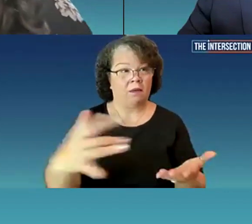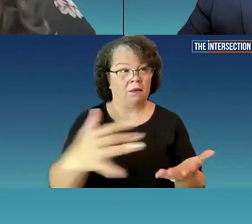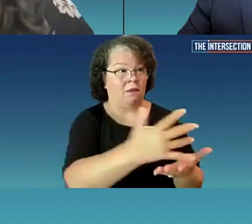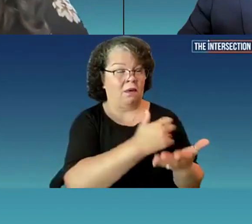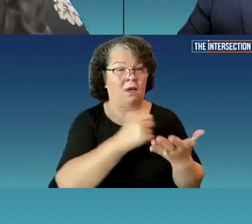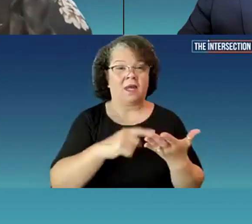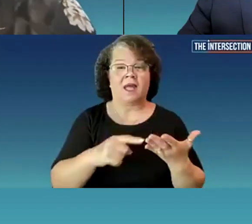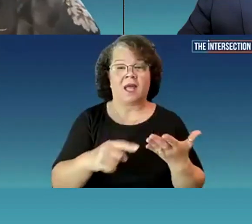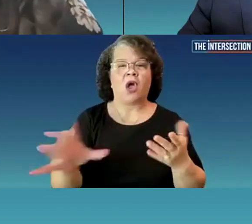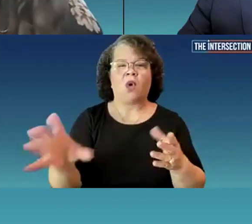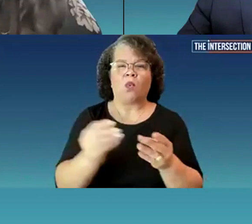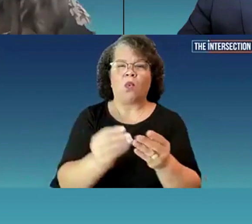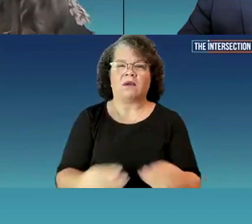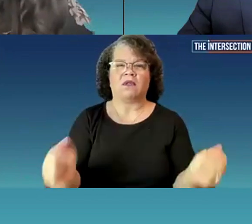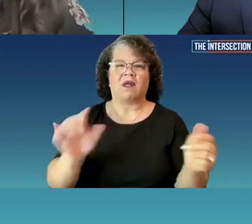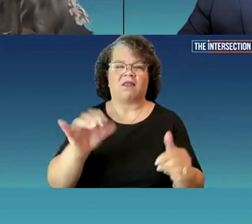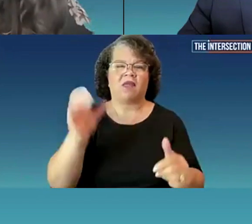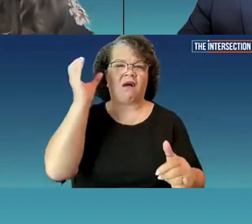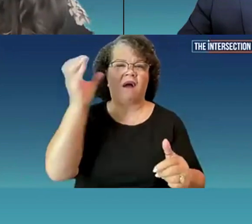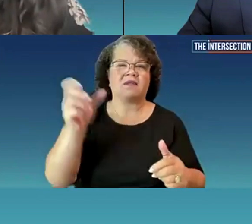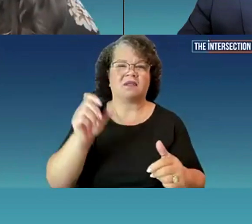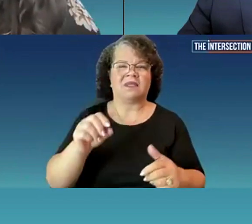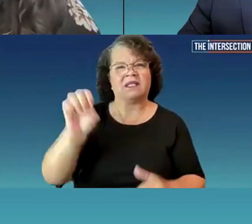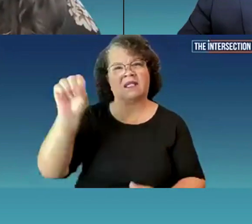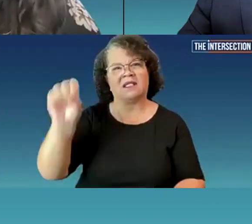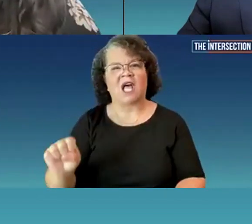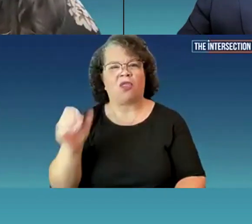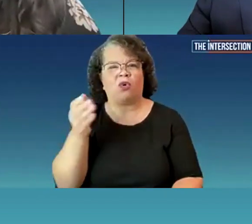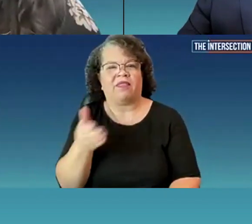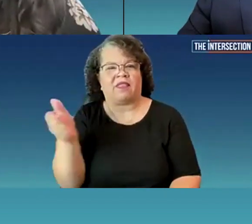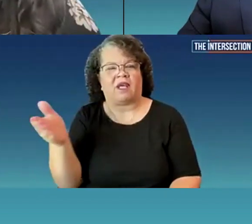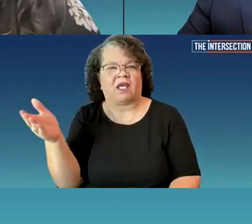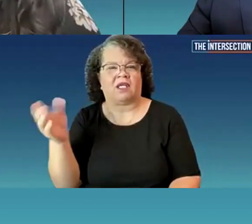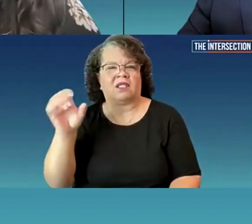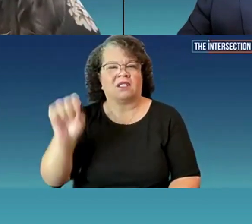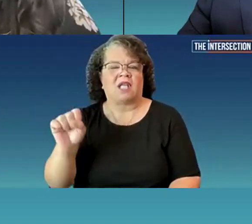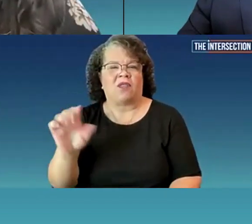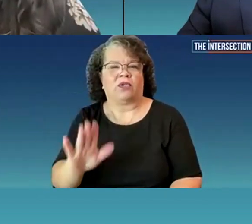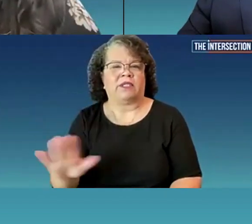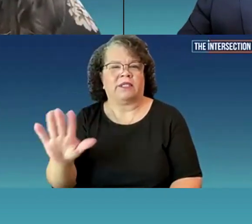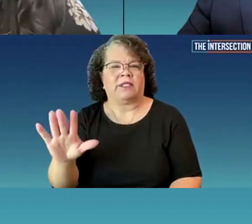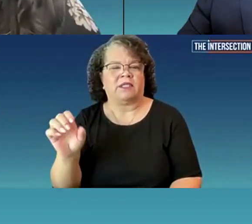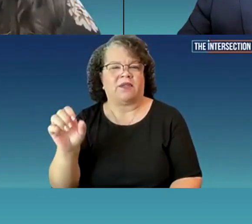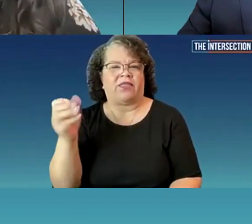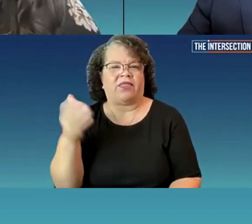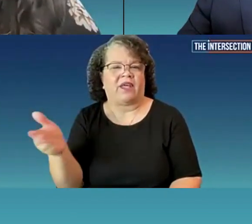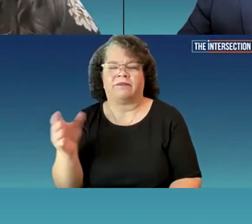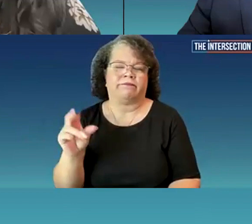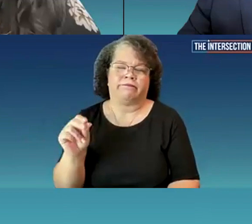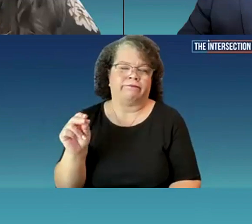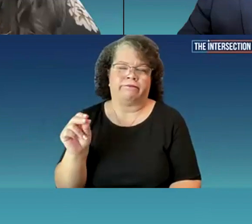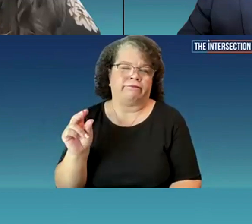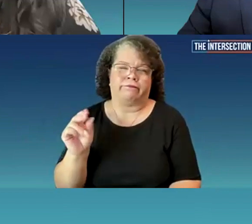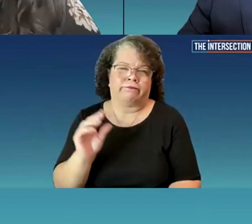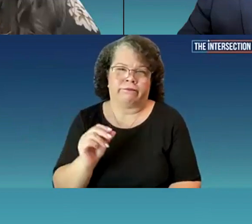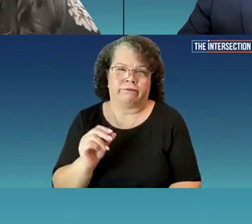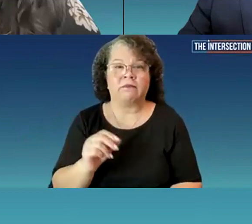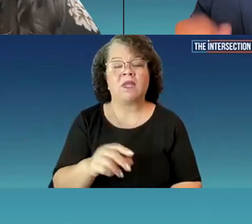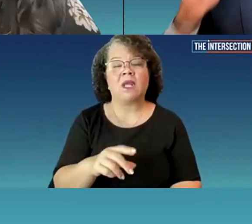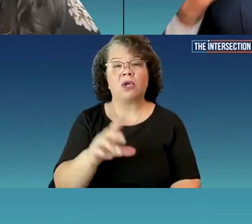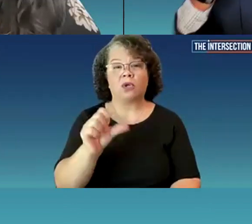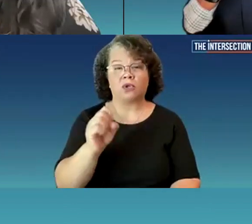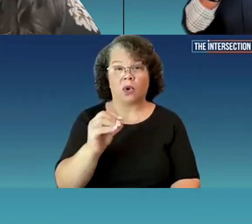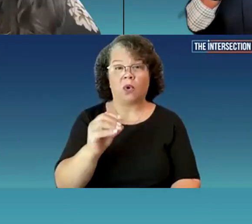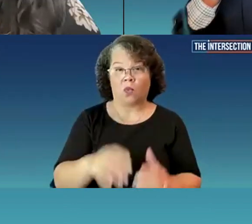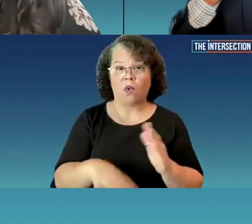a Southern thing." And with the intervention as we went forward, we also showed that the